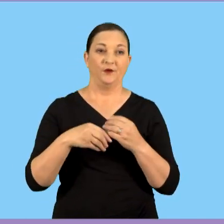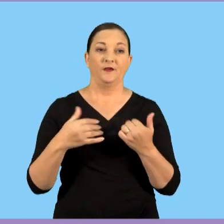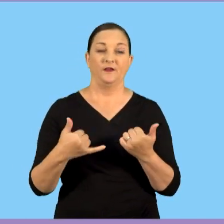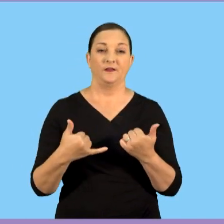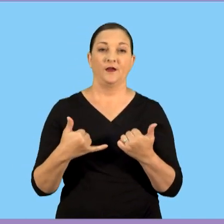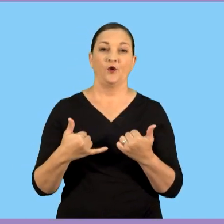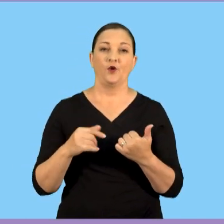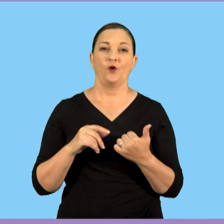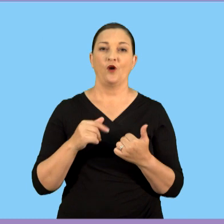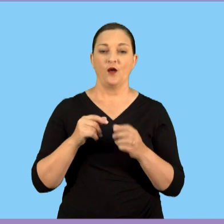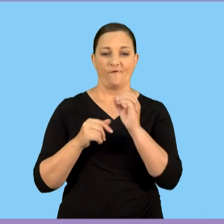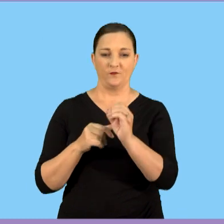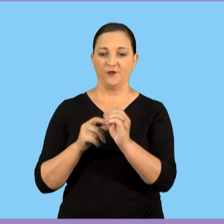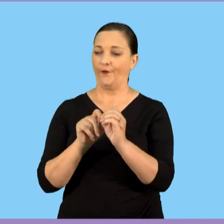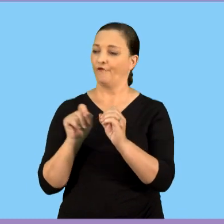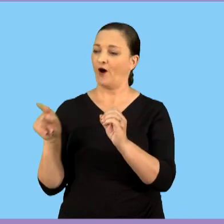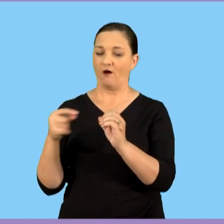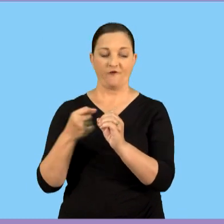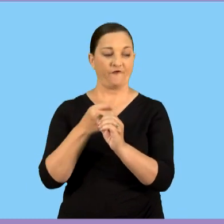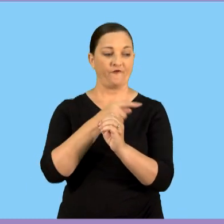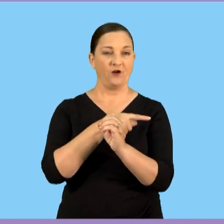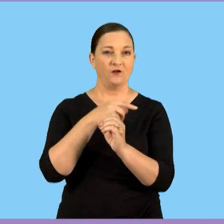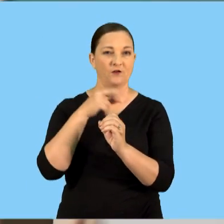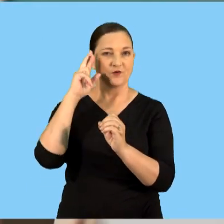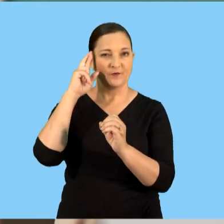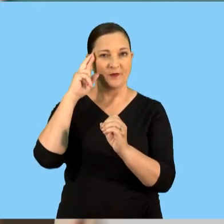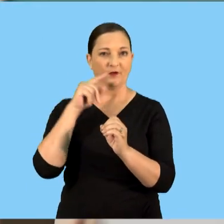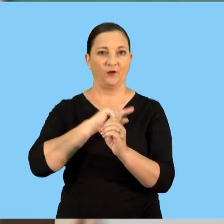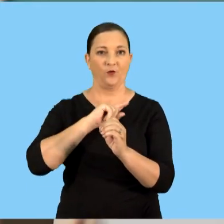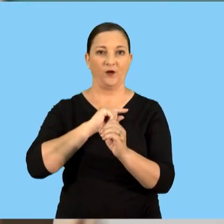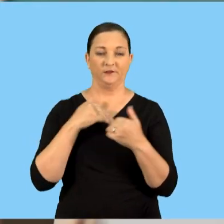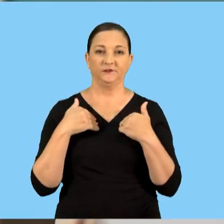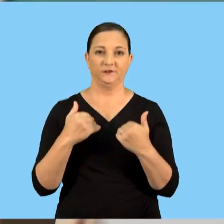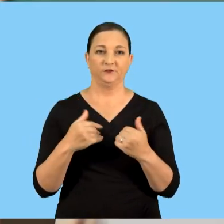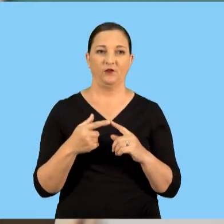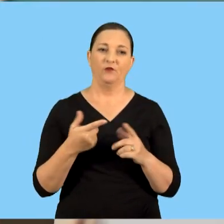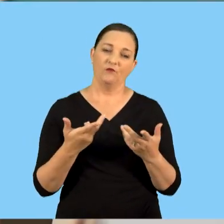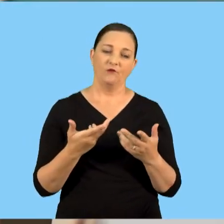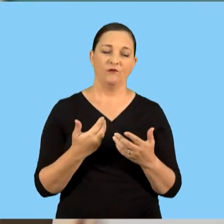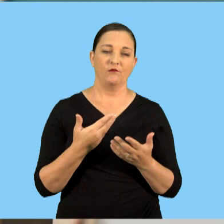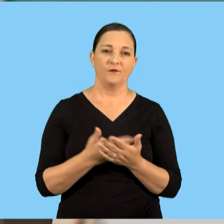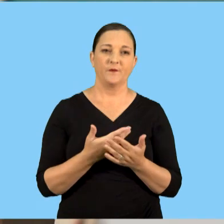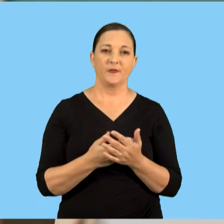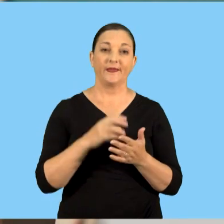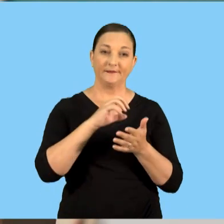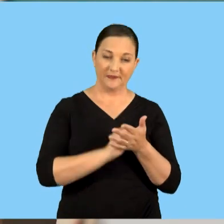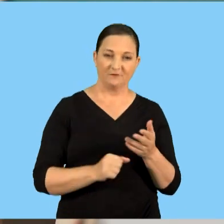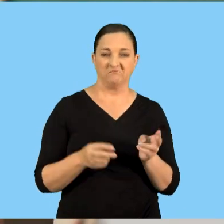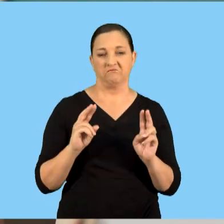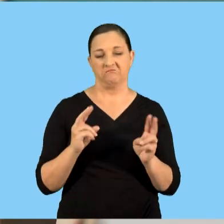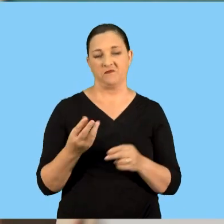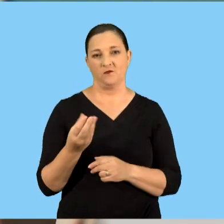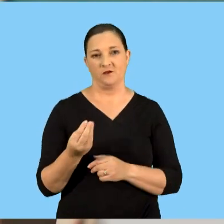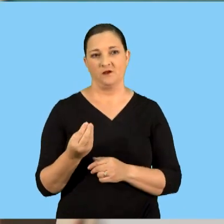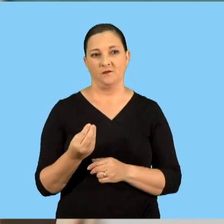adding integers, you take the sign of the one that is furthest away from the equal sign, then you just subtract those natural numbers, and